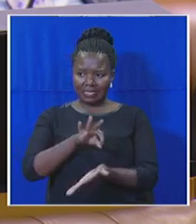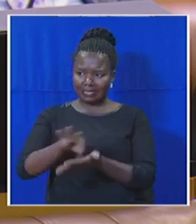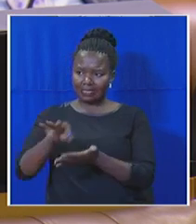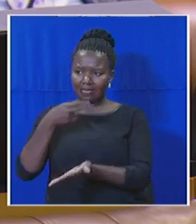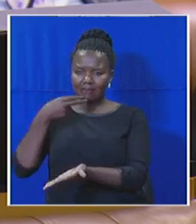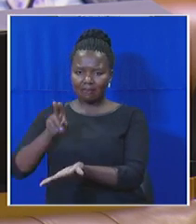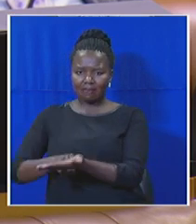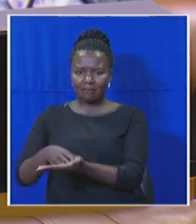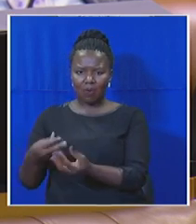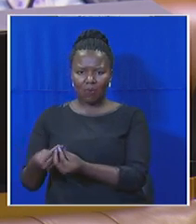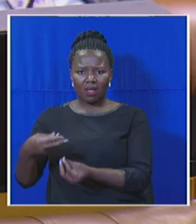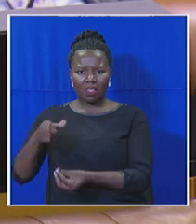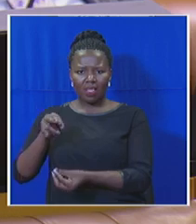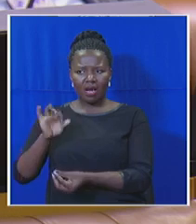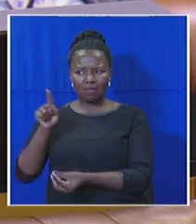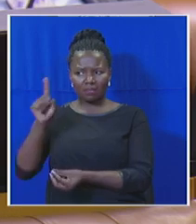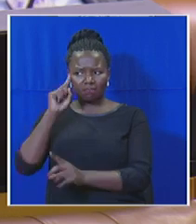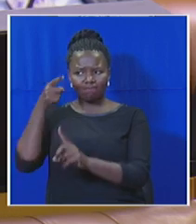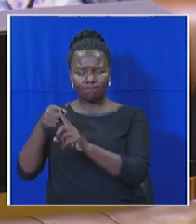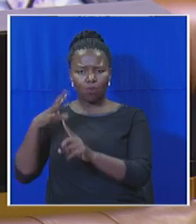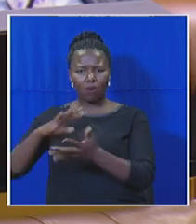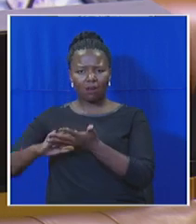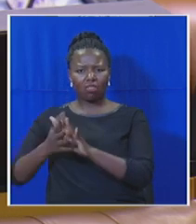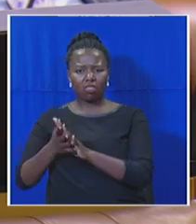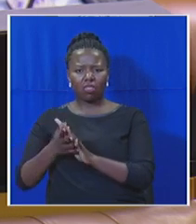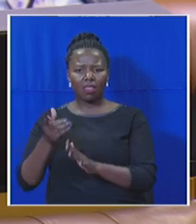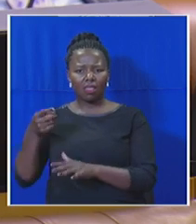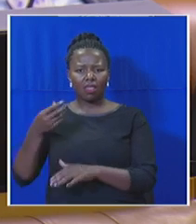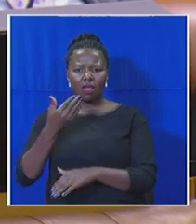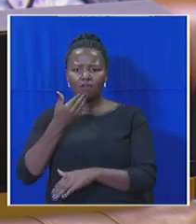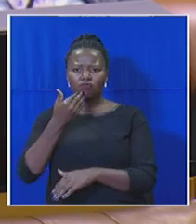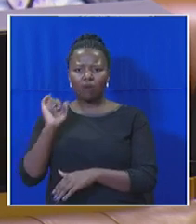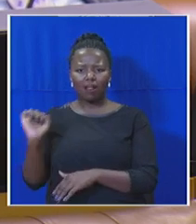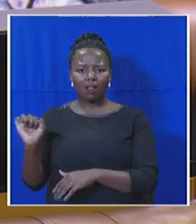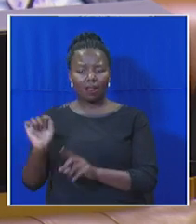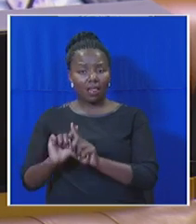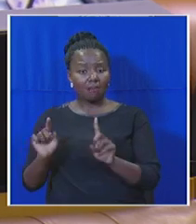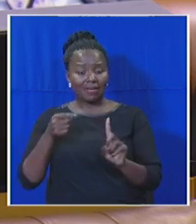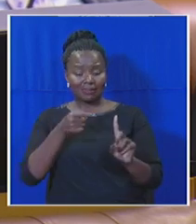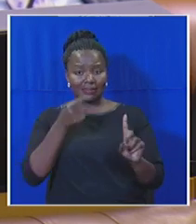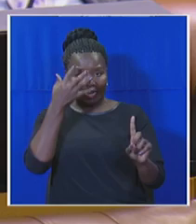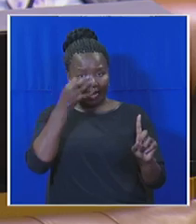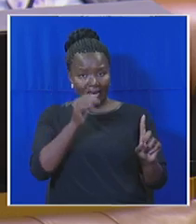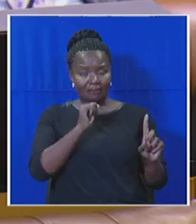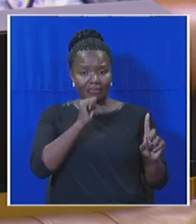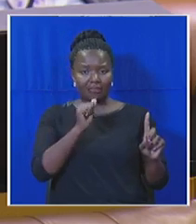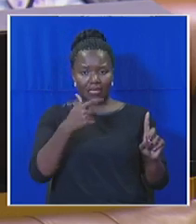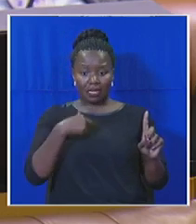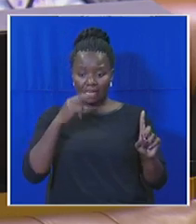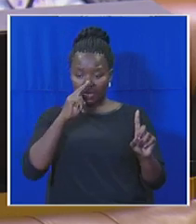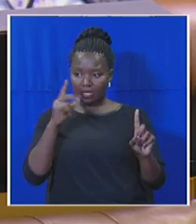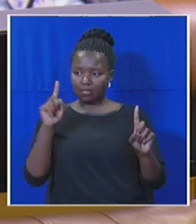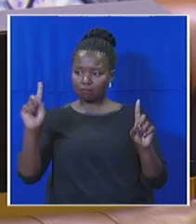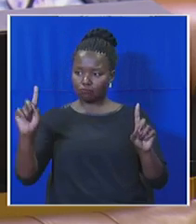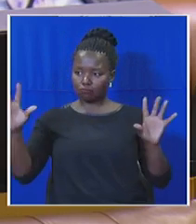has threatened to destroy Israel, while government still claims to believe that Israel has the right to exist within safe and